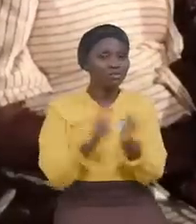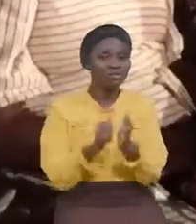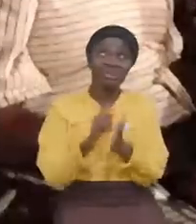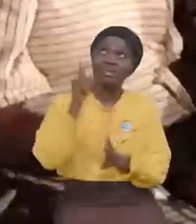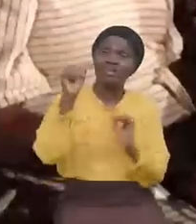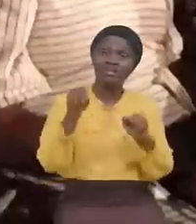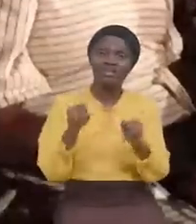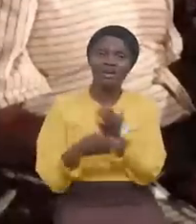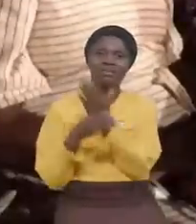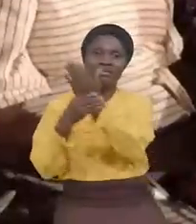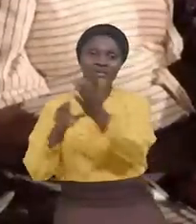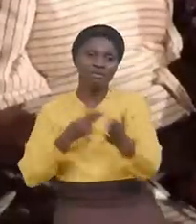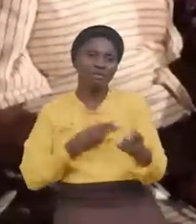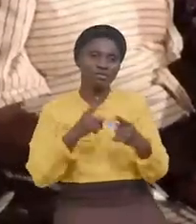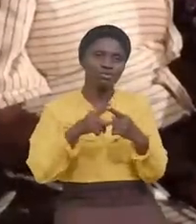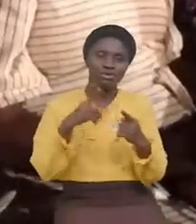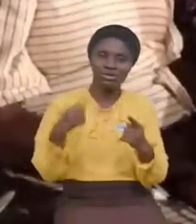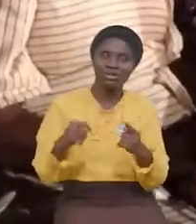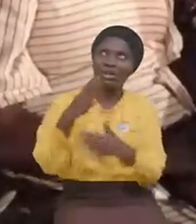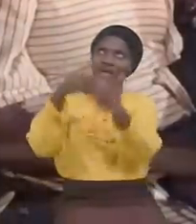to the heavenly city.